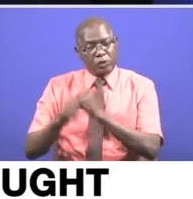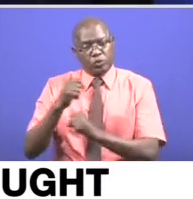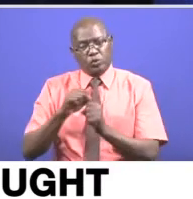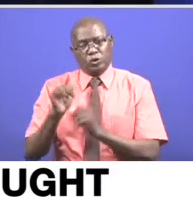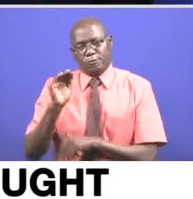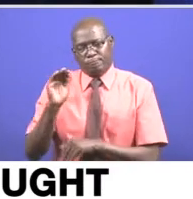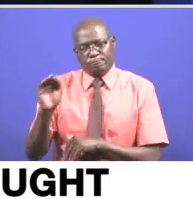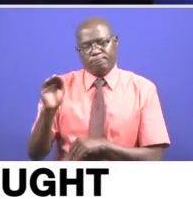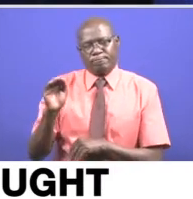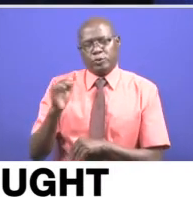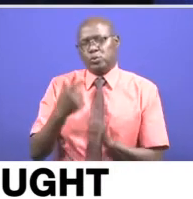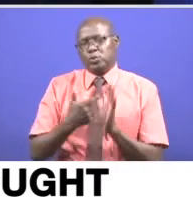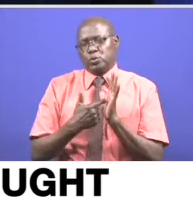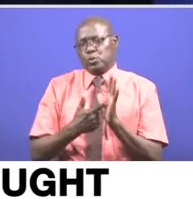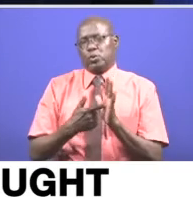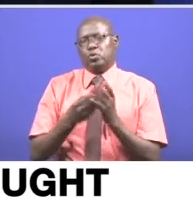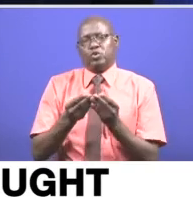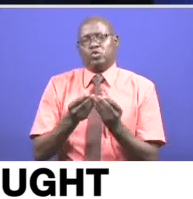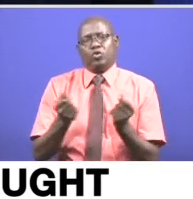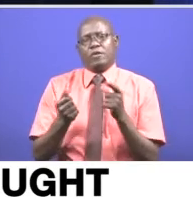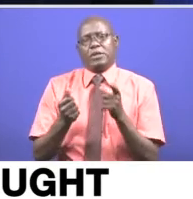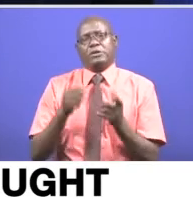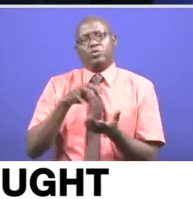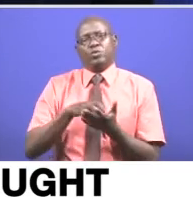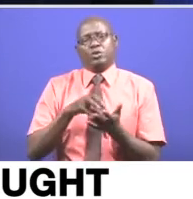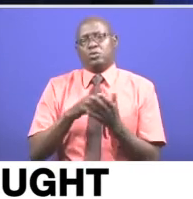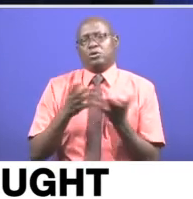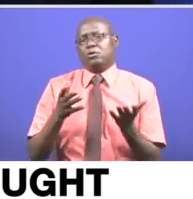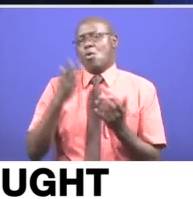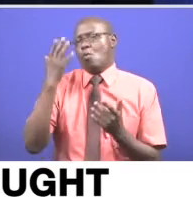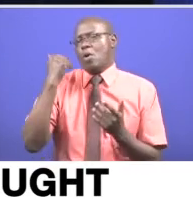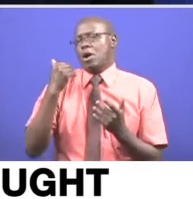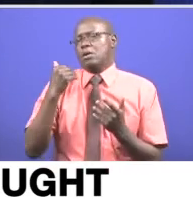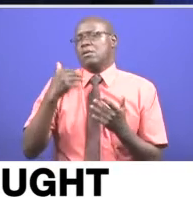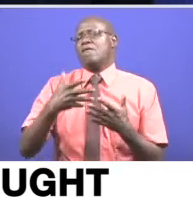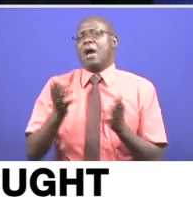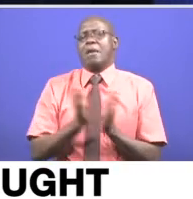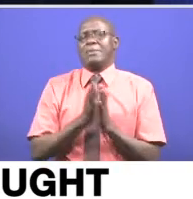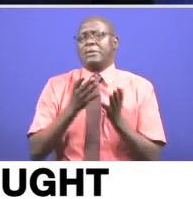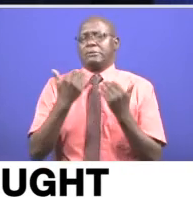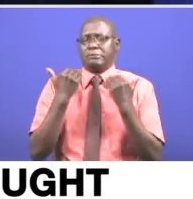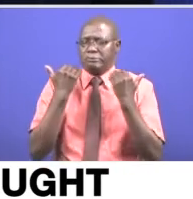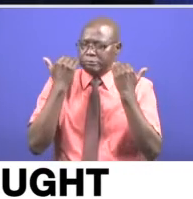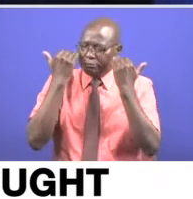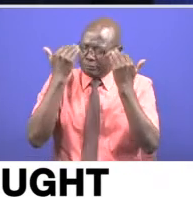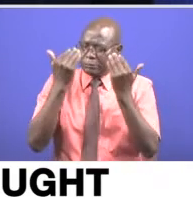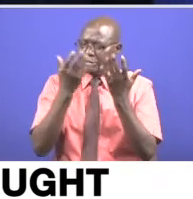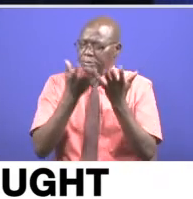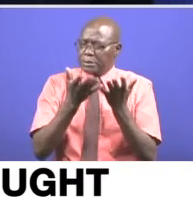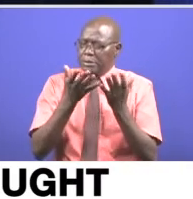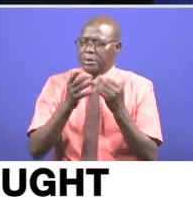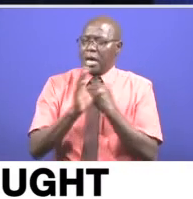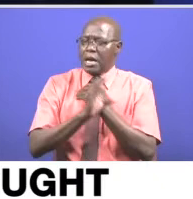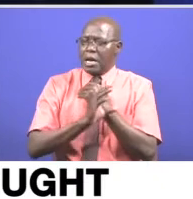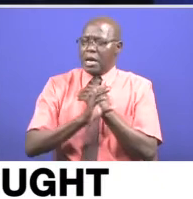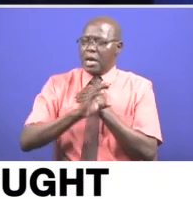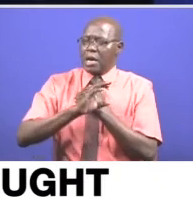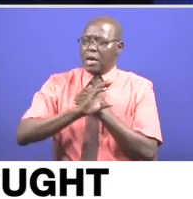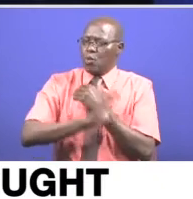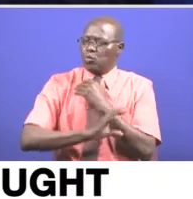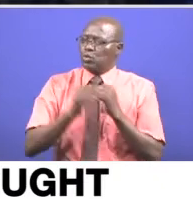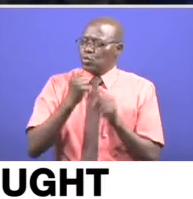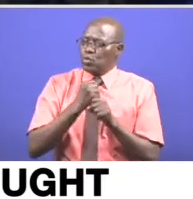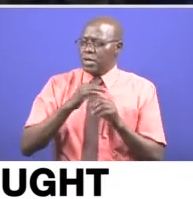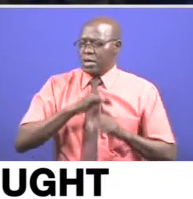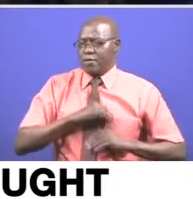we avert this kind of situation right now because families are distressed? Is the country really doing enough? We have